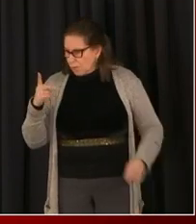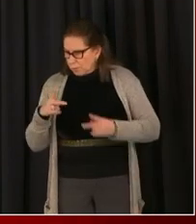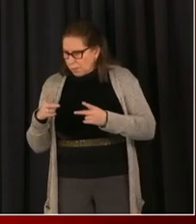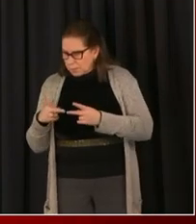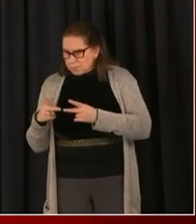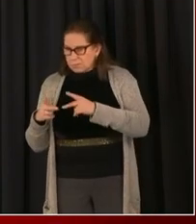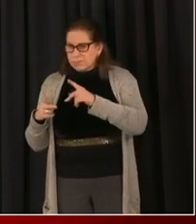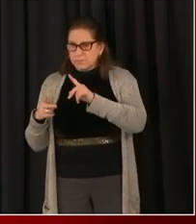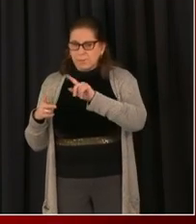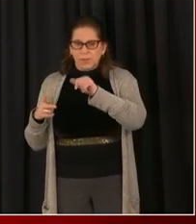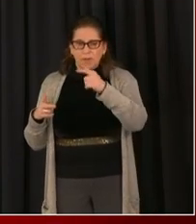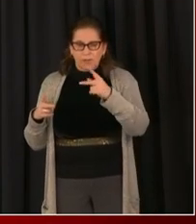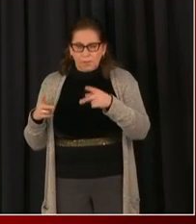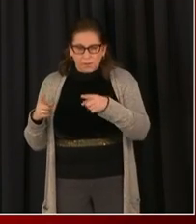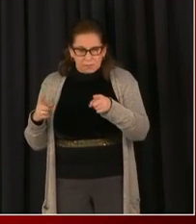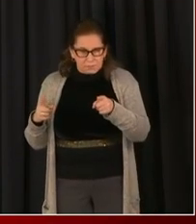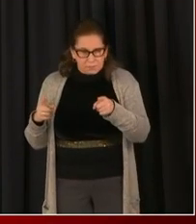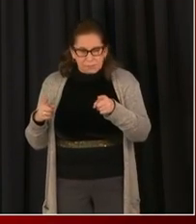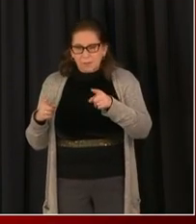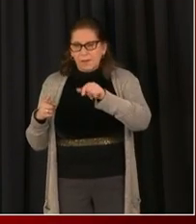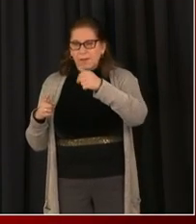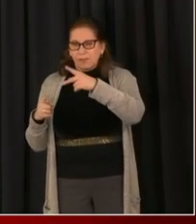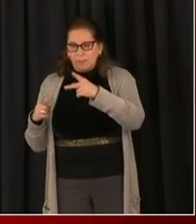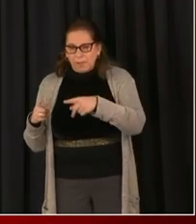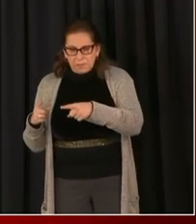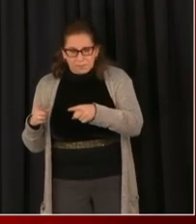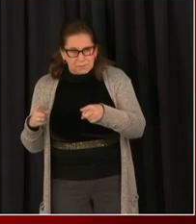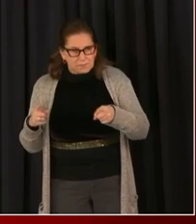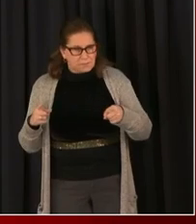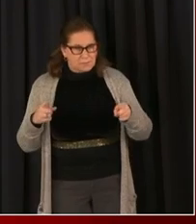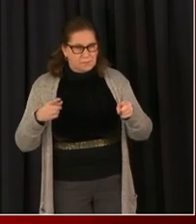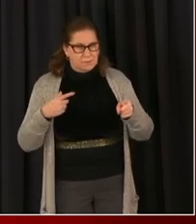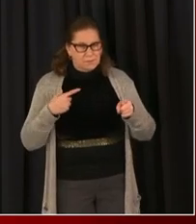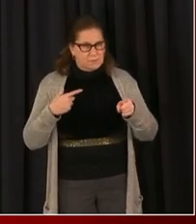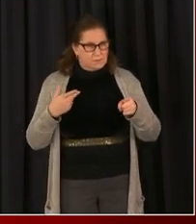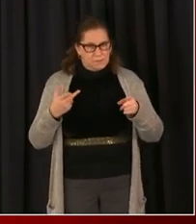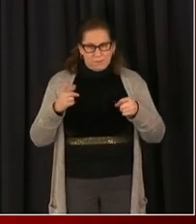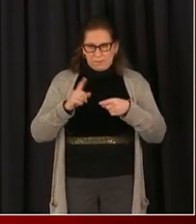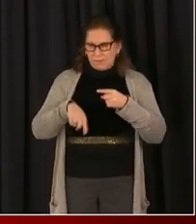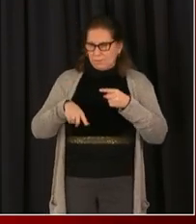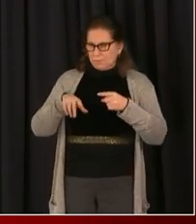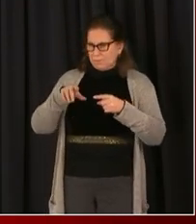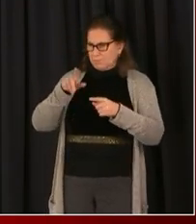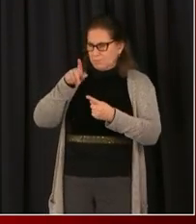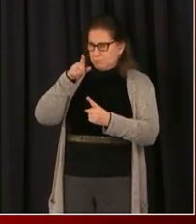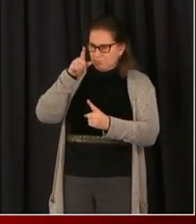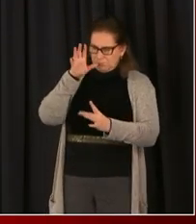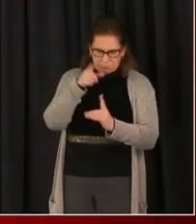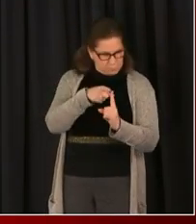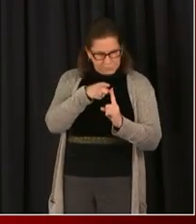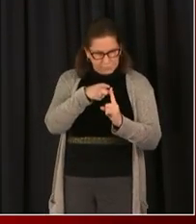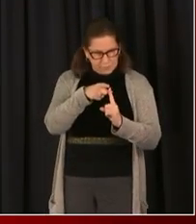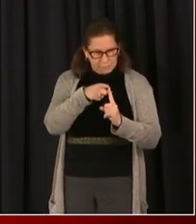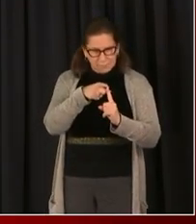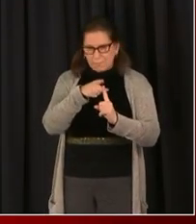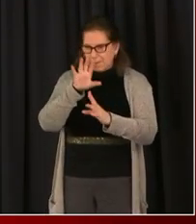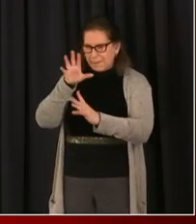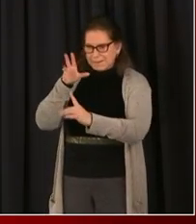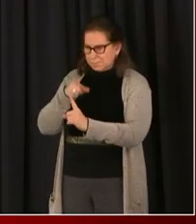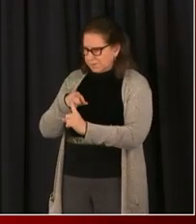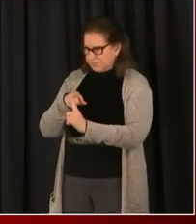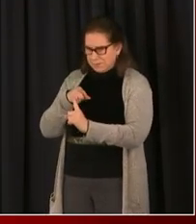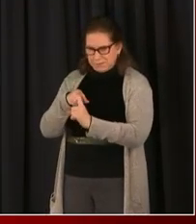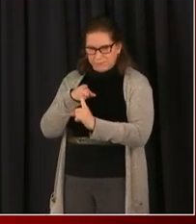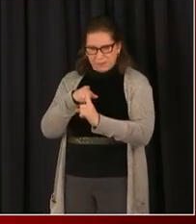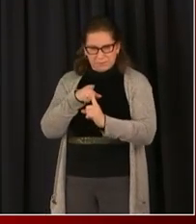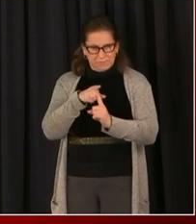days, but they're definitely reporting that cases have occurred in their environment. And then my last question on this data.